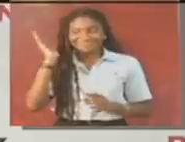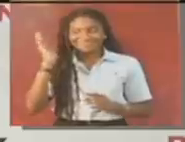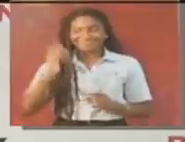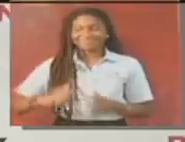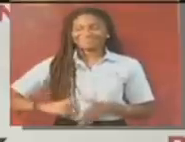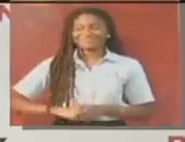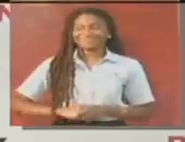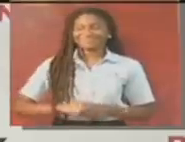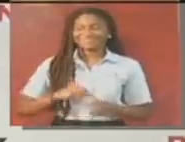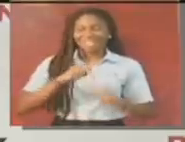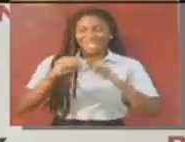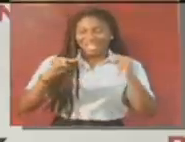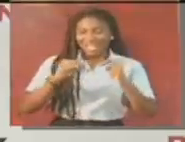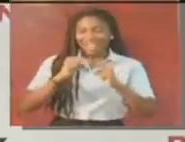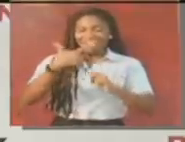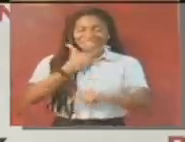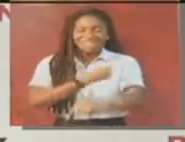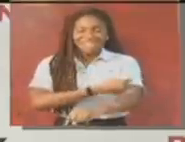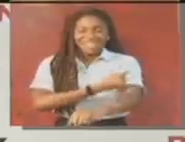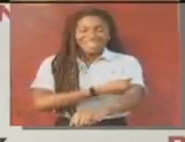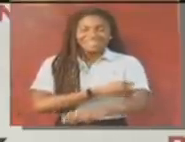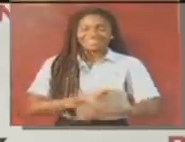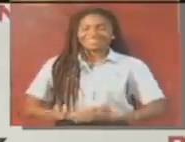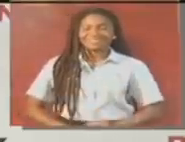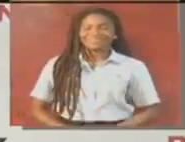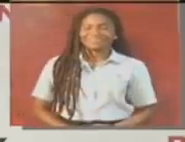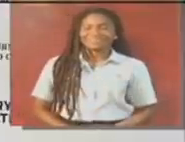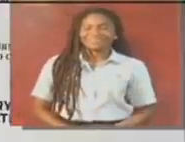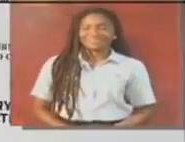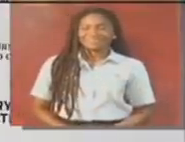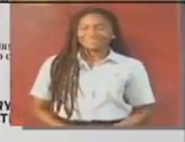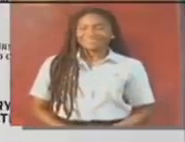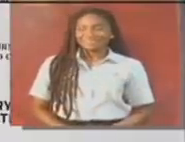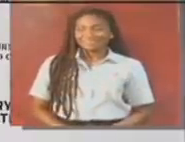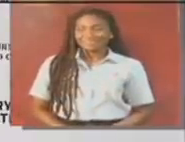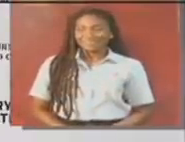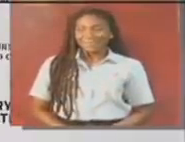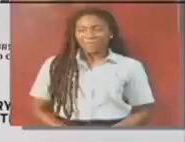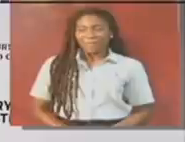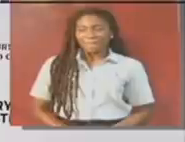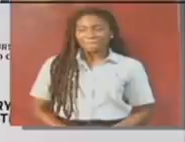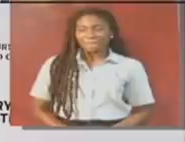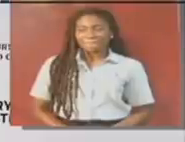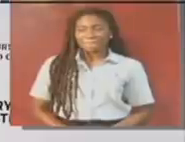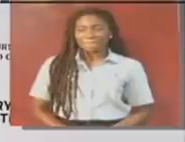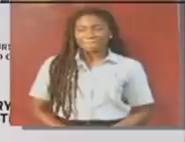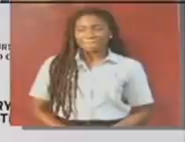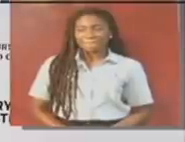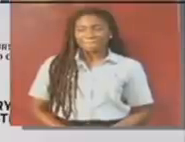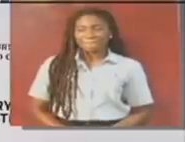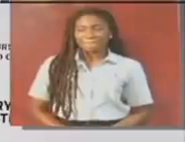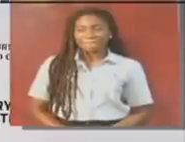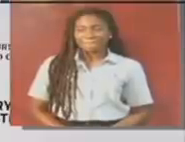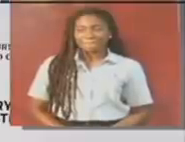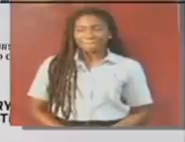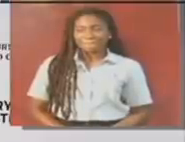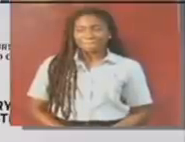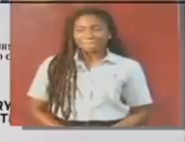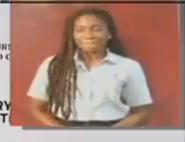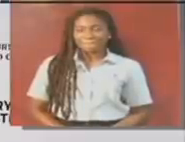summary for the vaccines. I'll turn you back over to Mr. Alexander. Thank you very much, Dr. Hines and Nurse